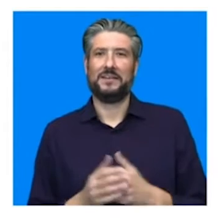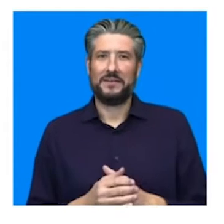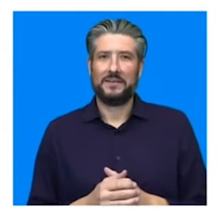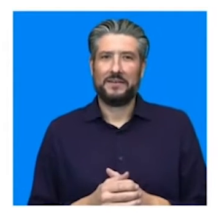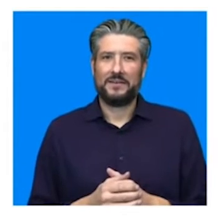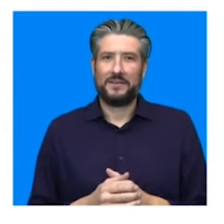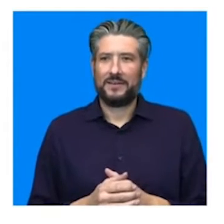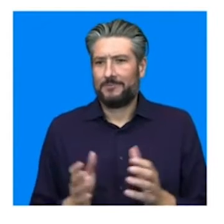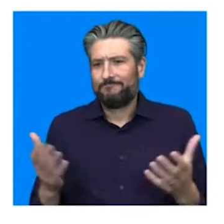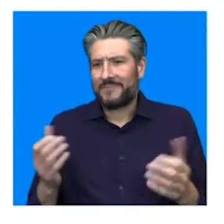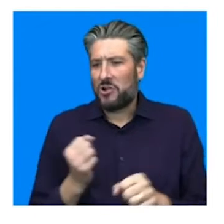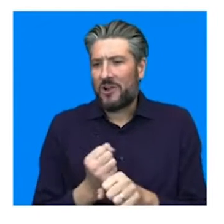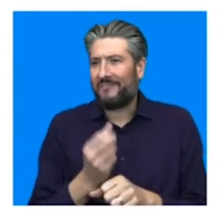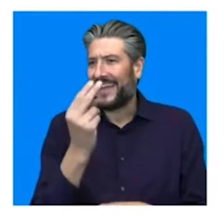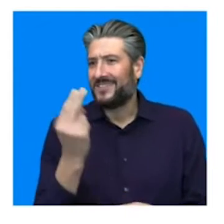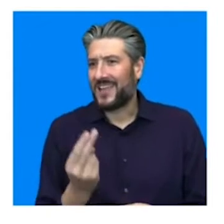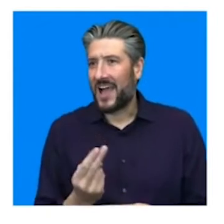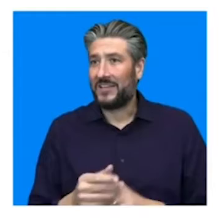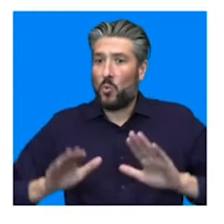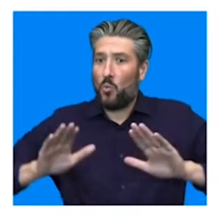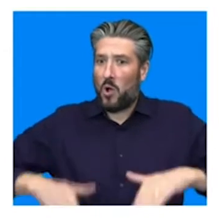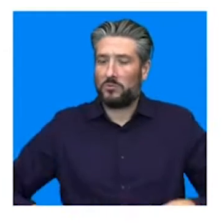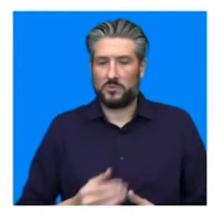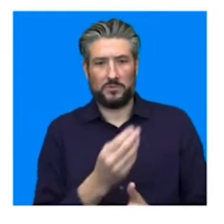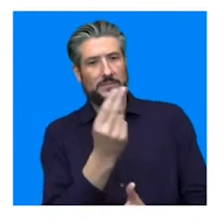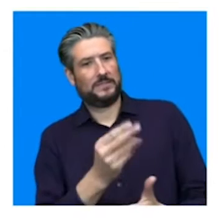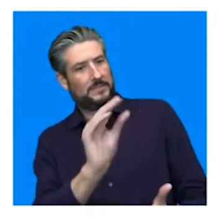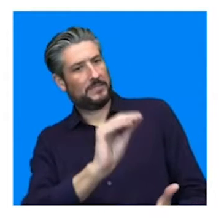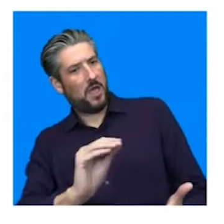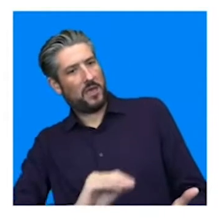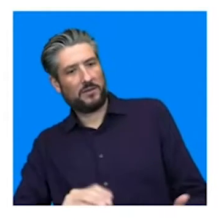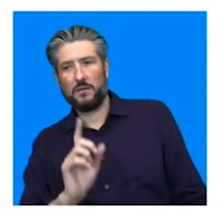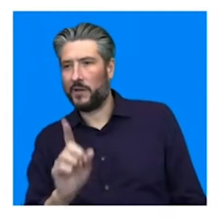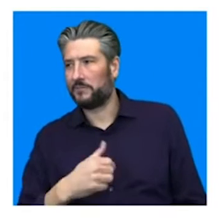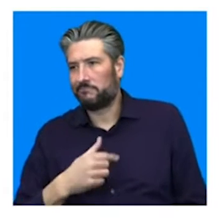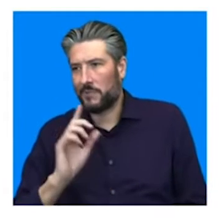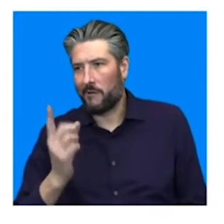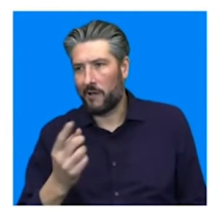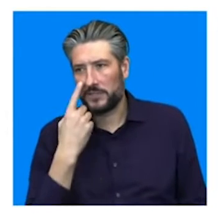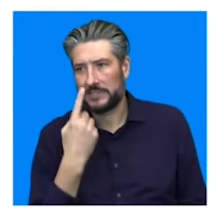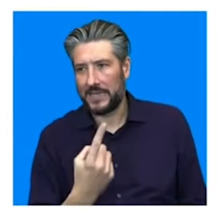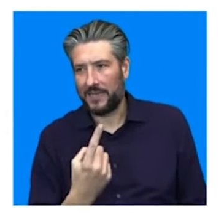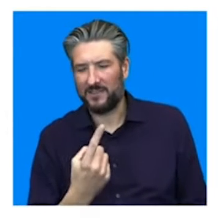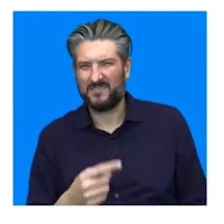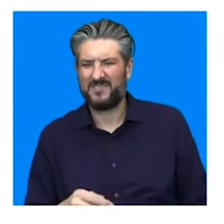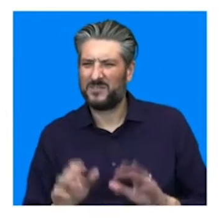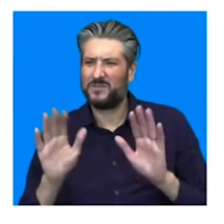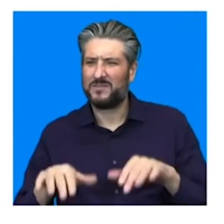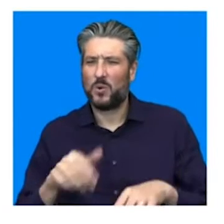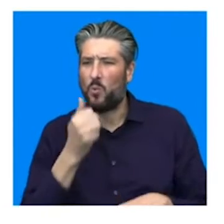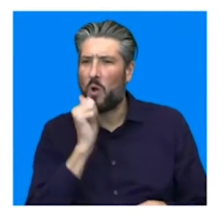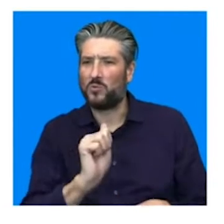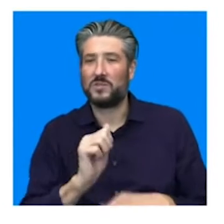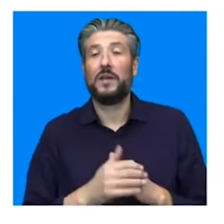to design something that you yourself can't see. So that kind of baseline threshold gets you up to a certain point, but it by